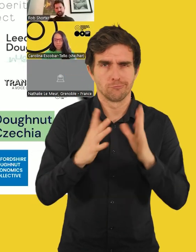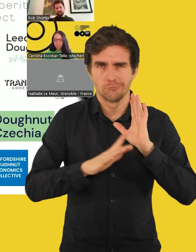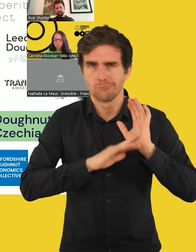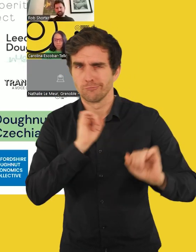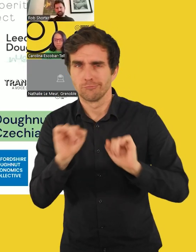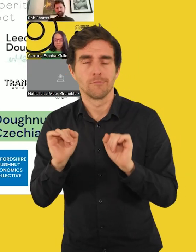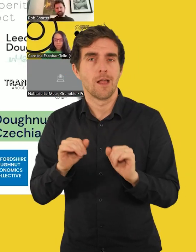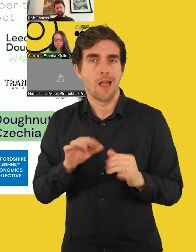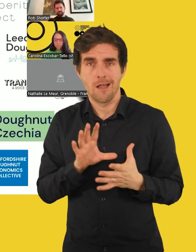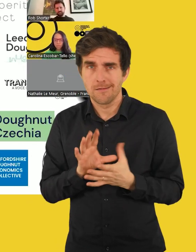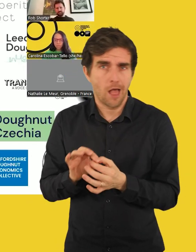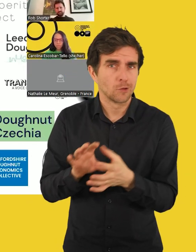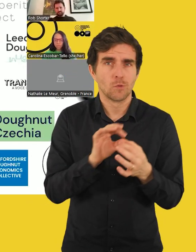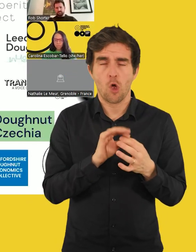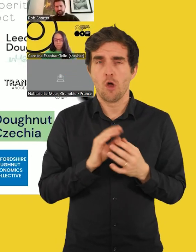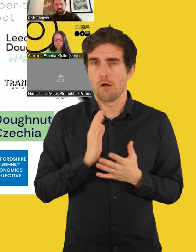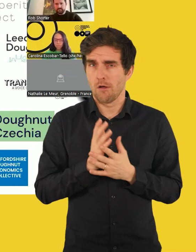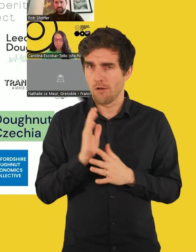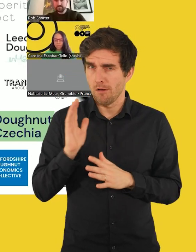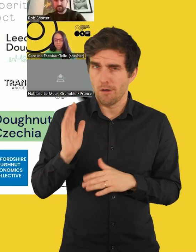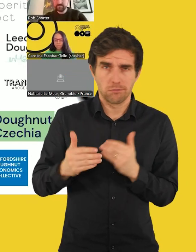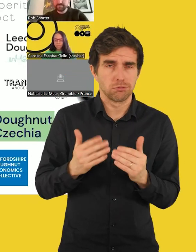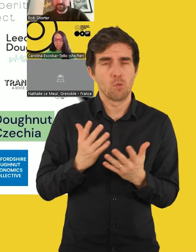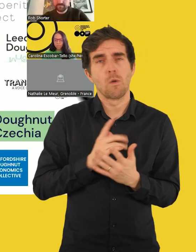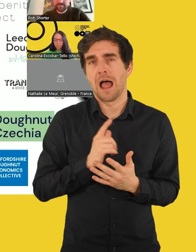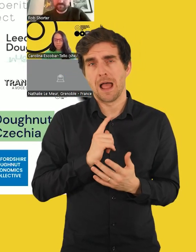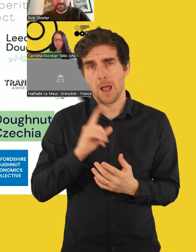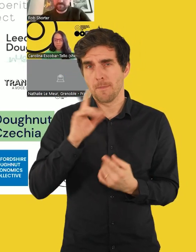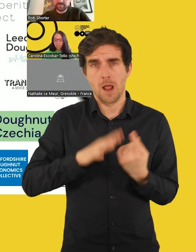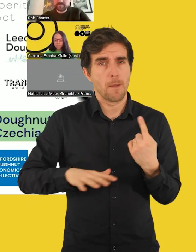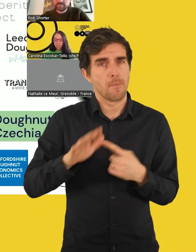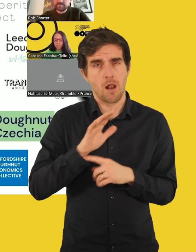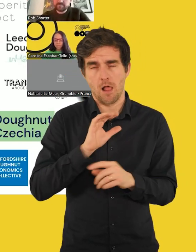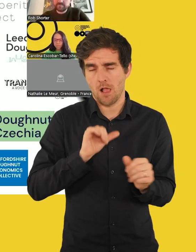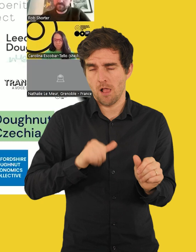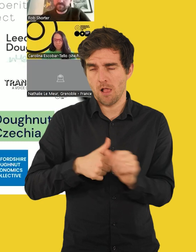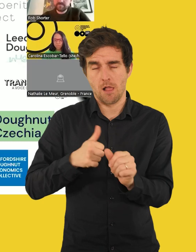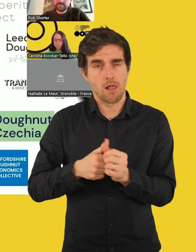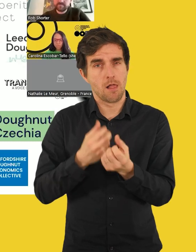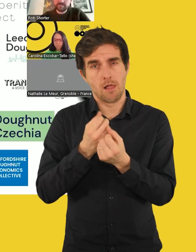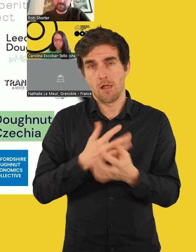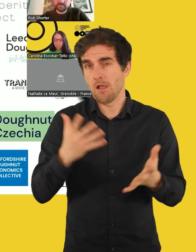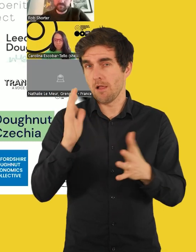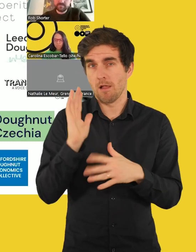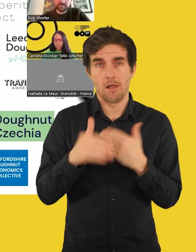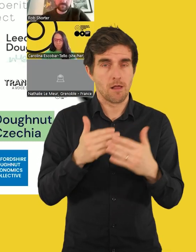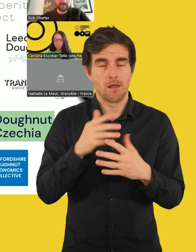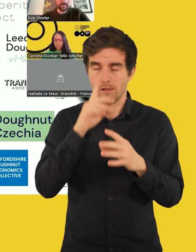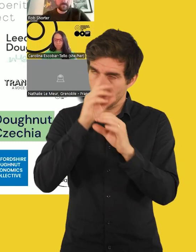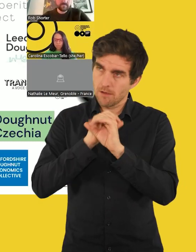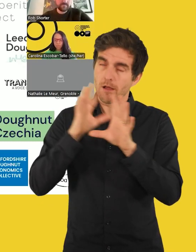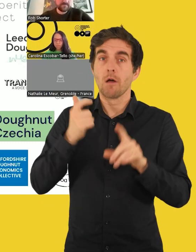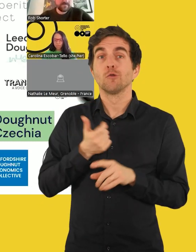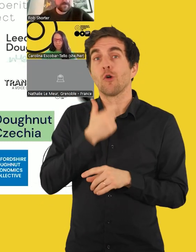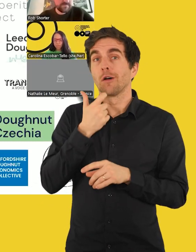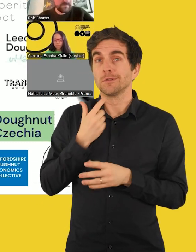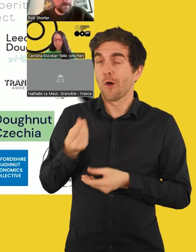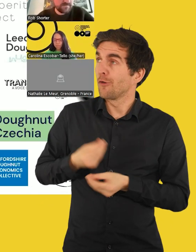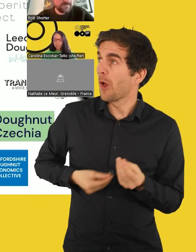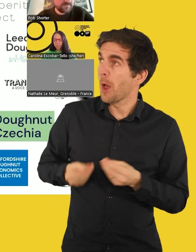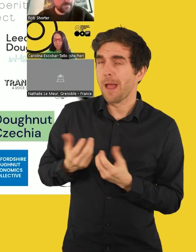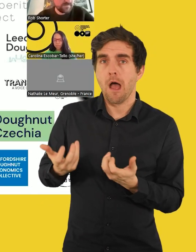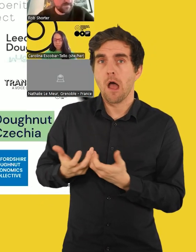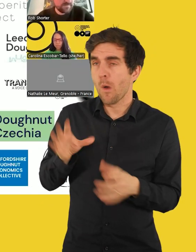you've created. But also, we believe these networks are behind so much of the momentum that has helped popularize, familiarize